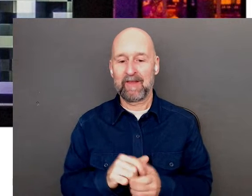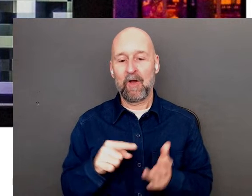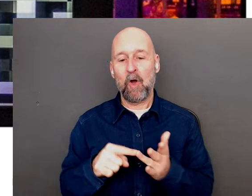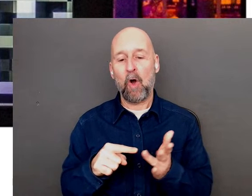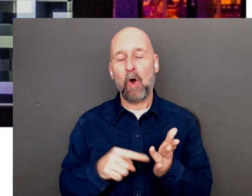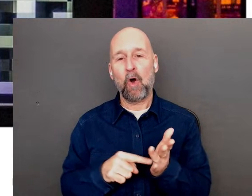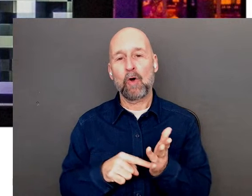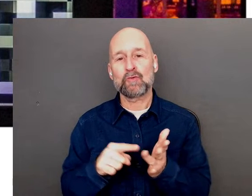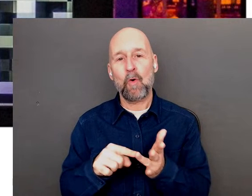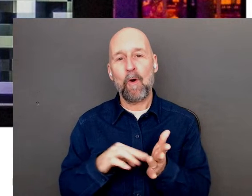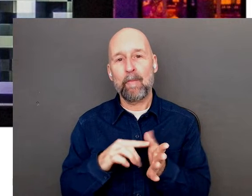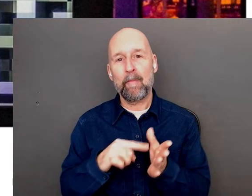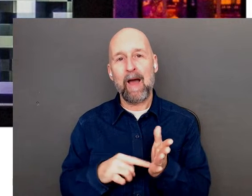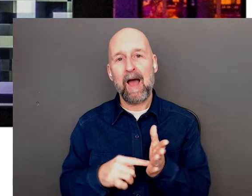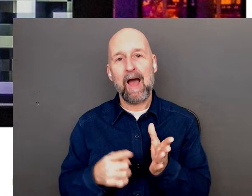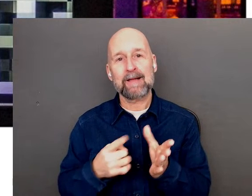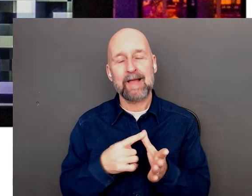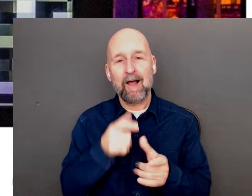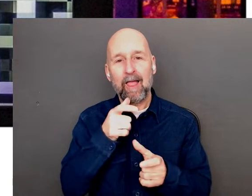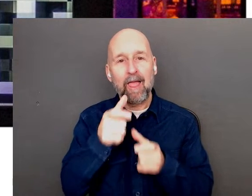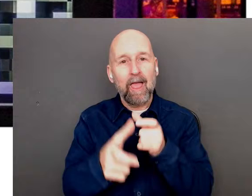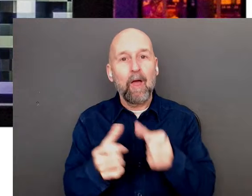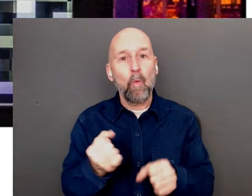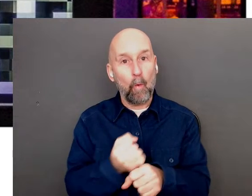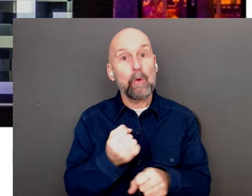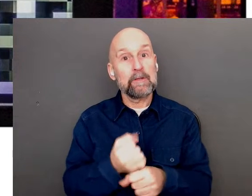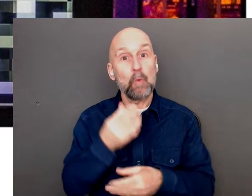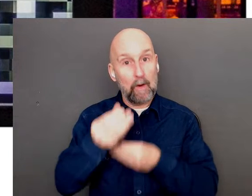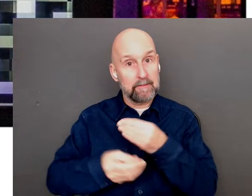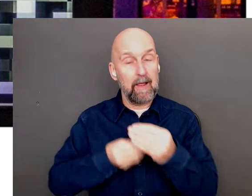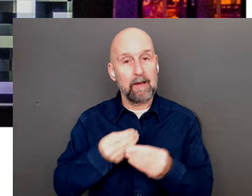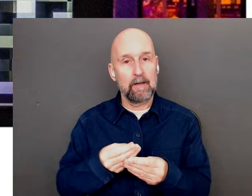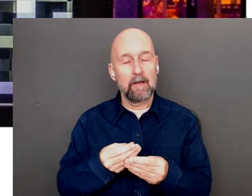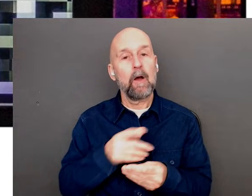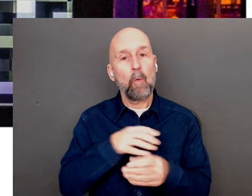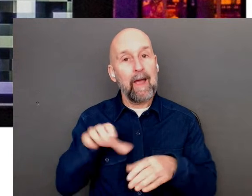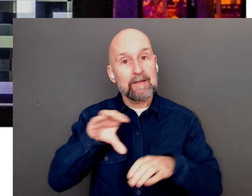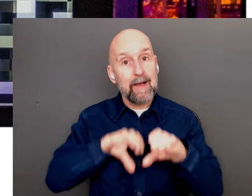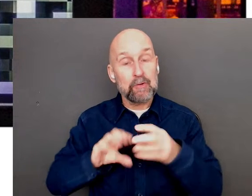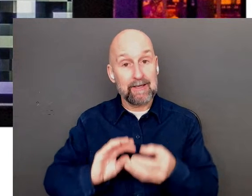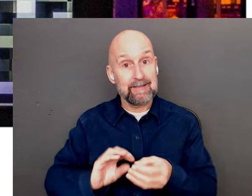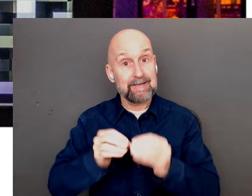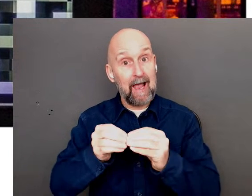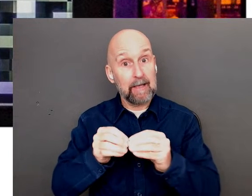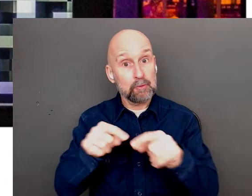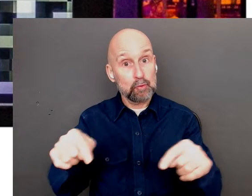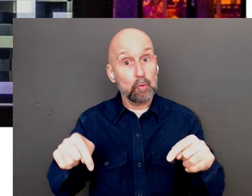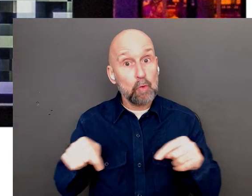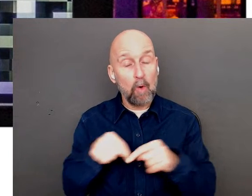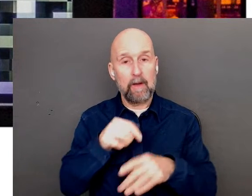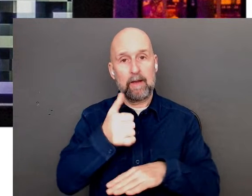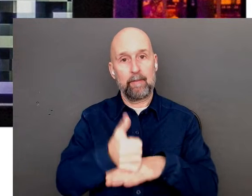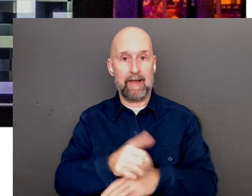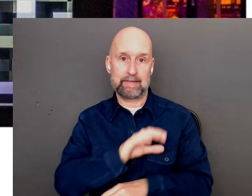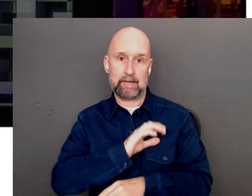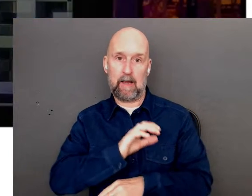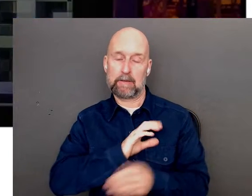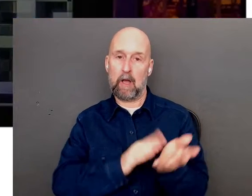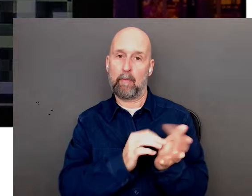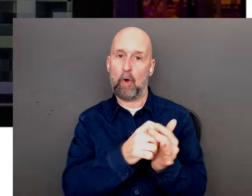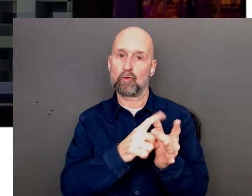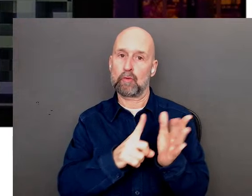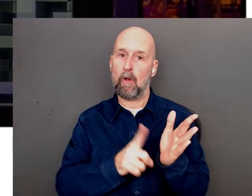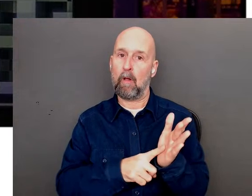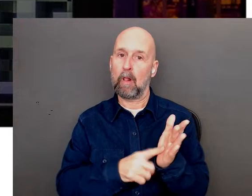few words mentioned about what we do. We're an experiential design studio based in Montreal, and we push the boundaries